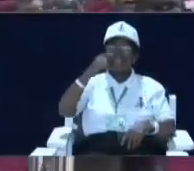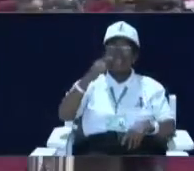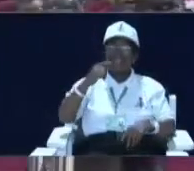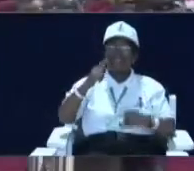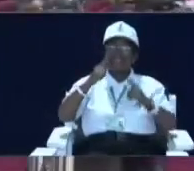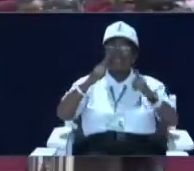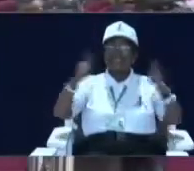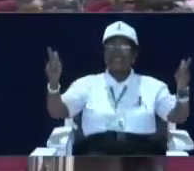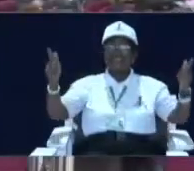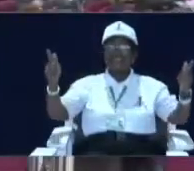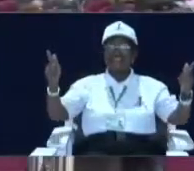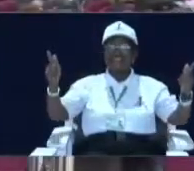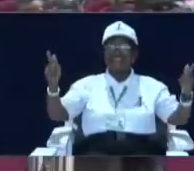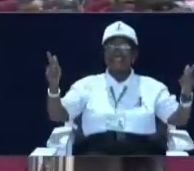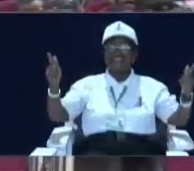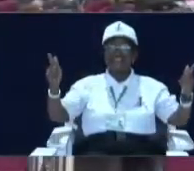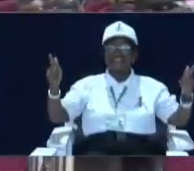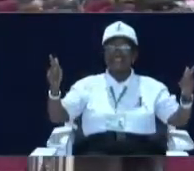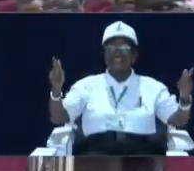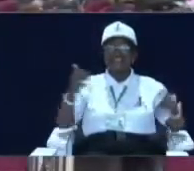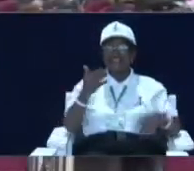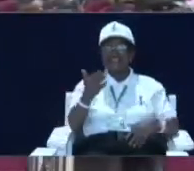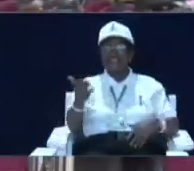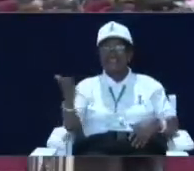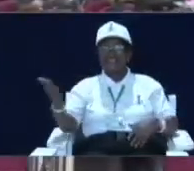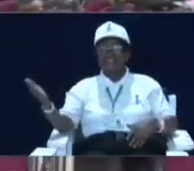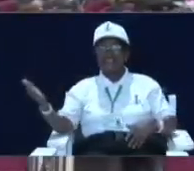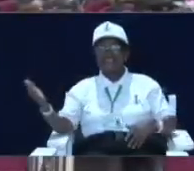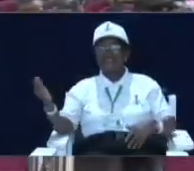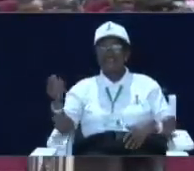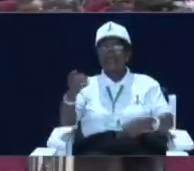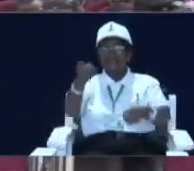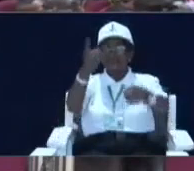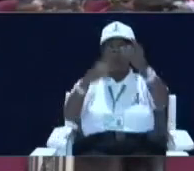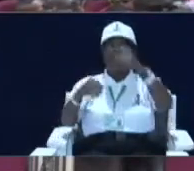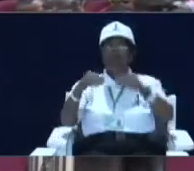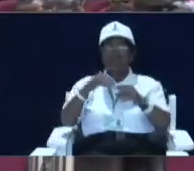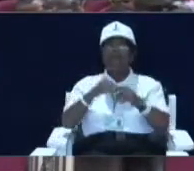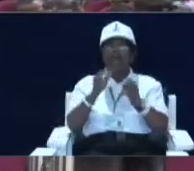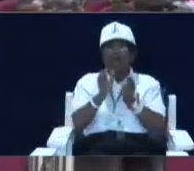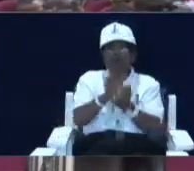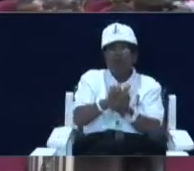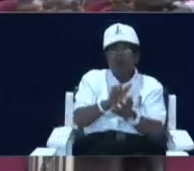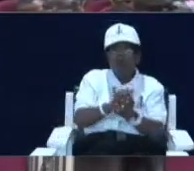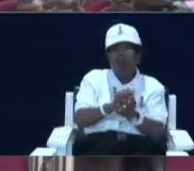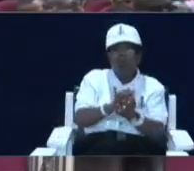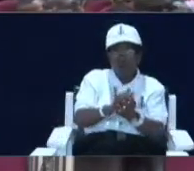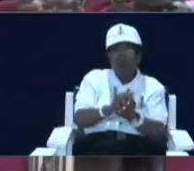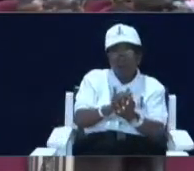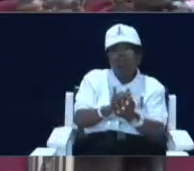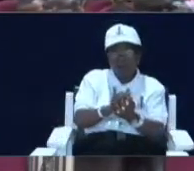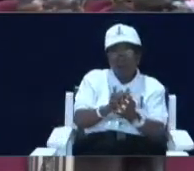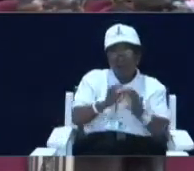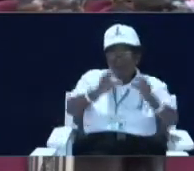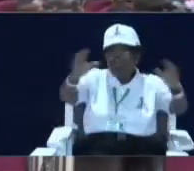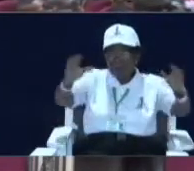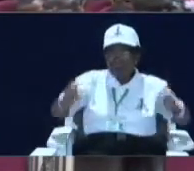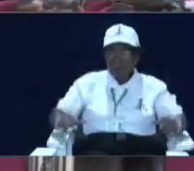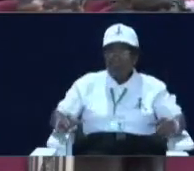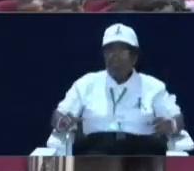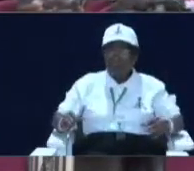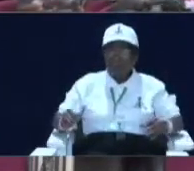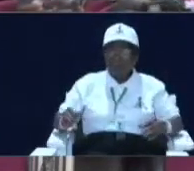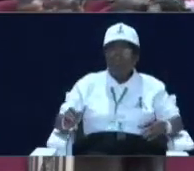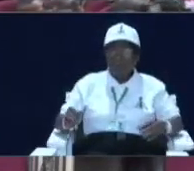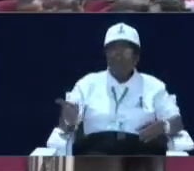great things come in small parcels. He said, you may look at me and think I am